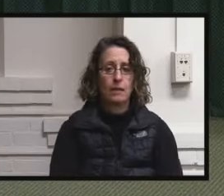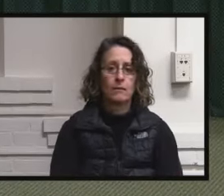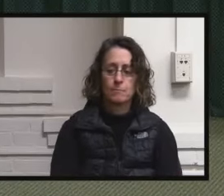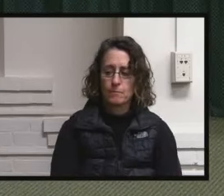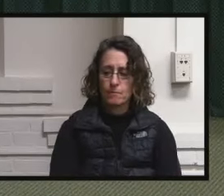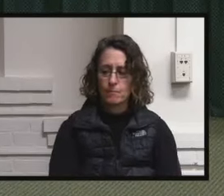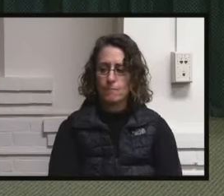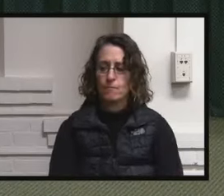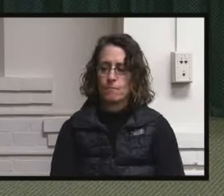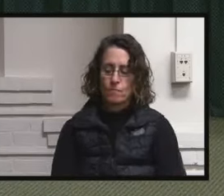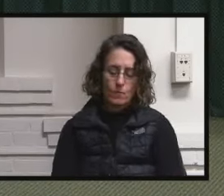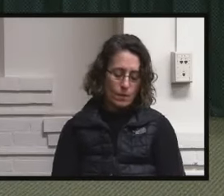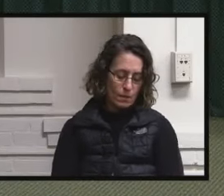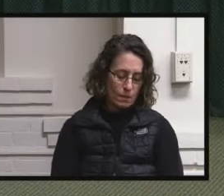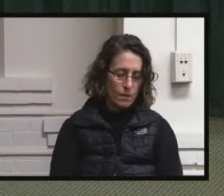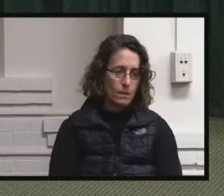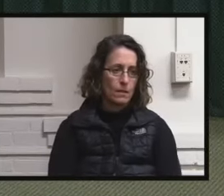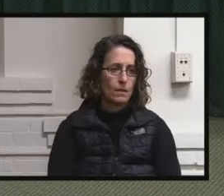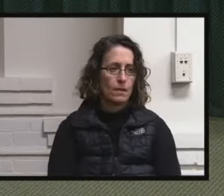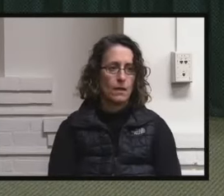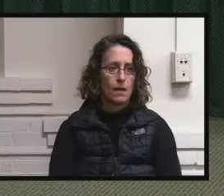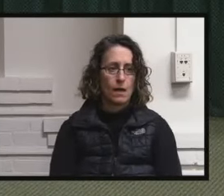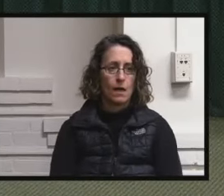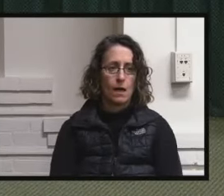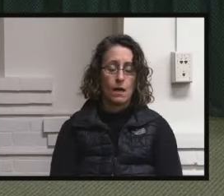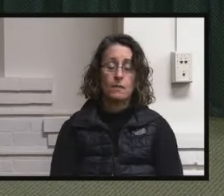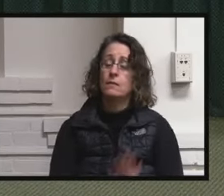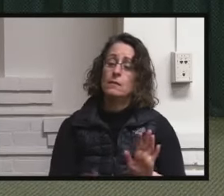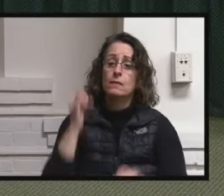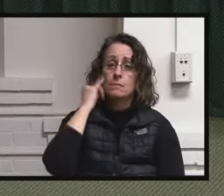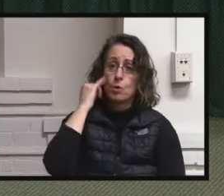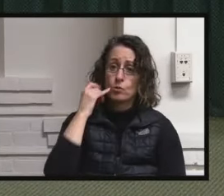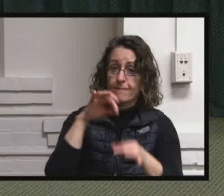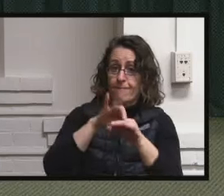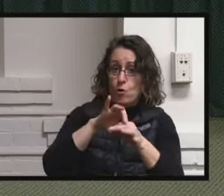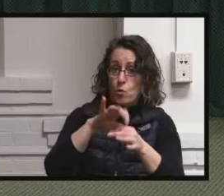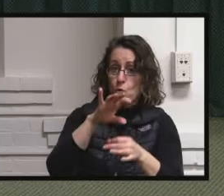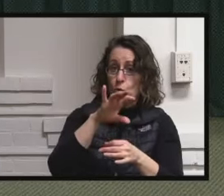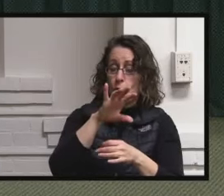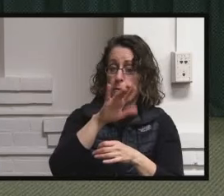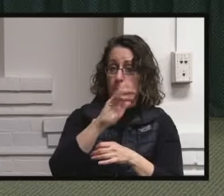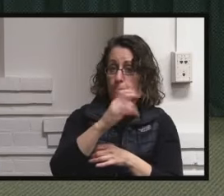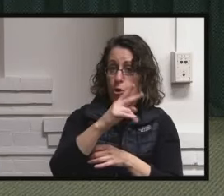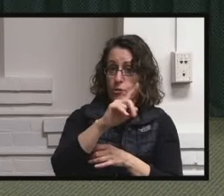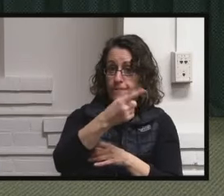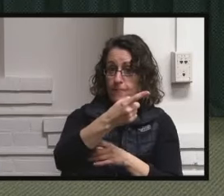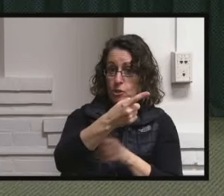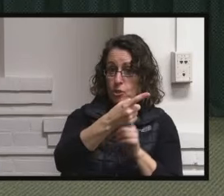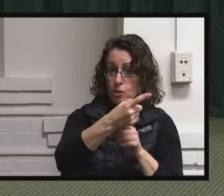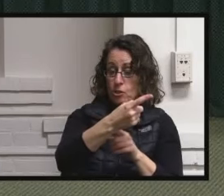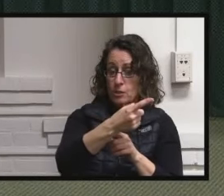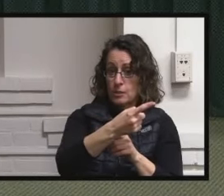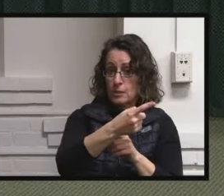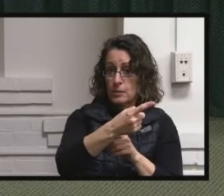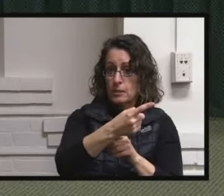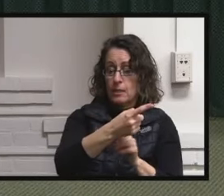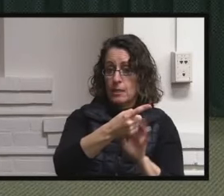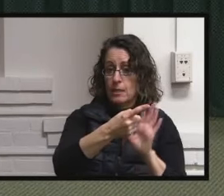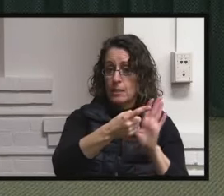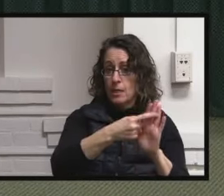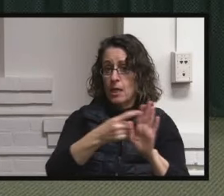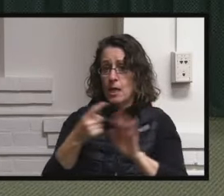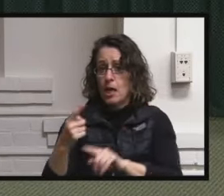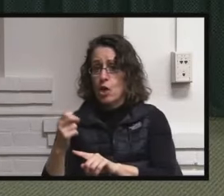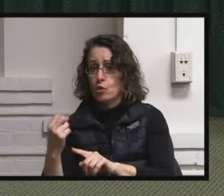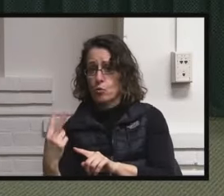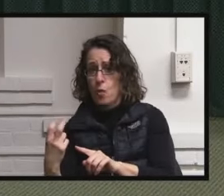damage in having that vote on the 1st and still having the money in our budget for the